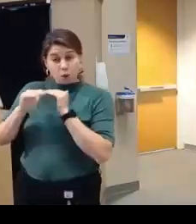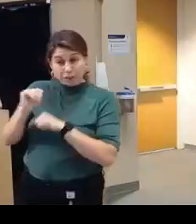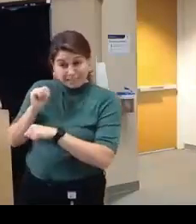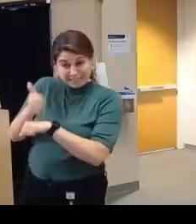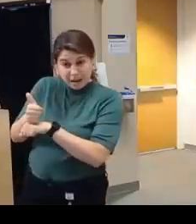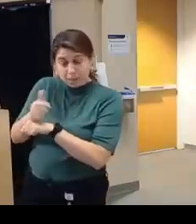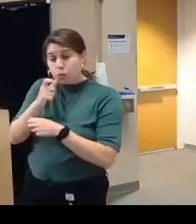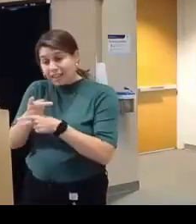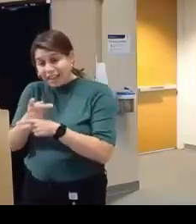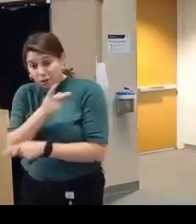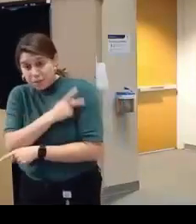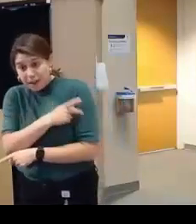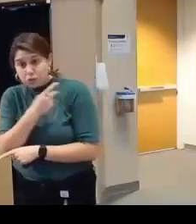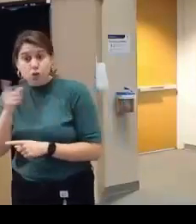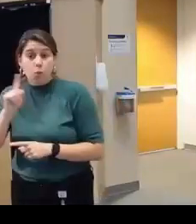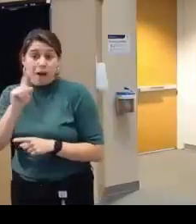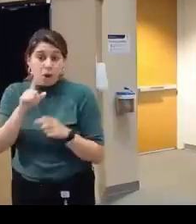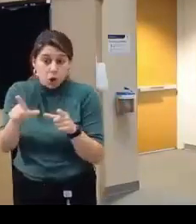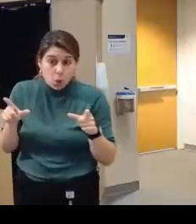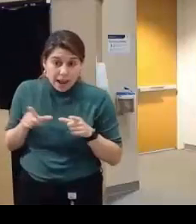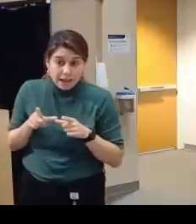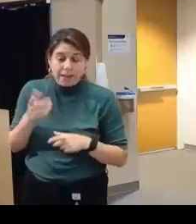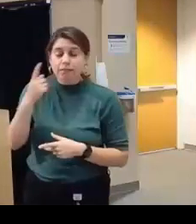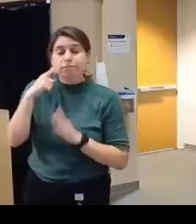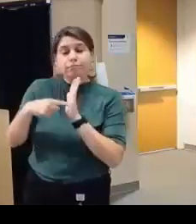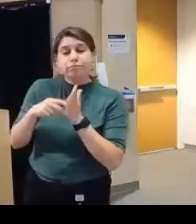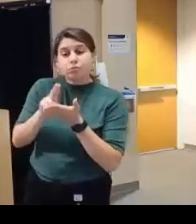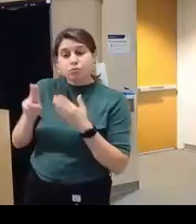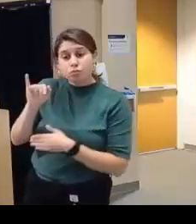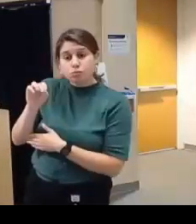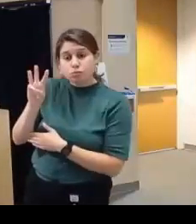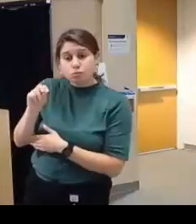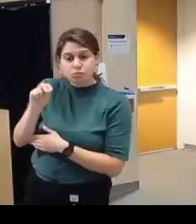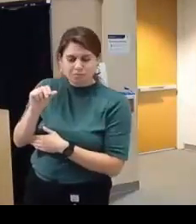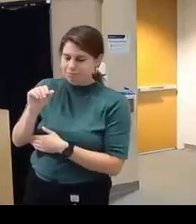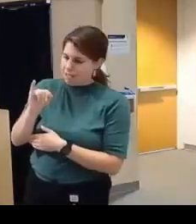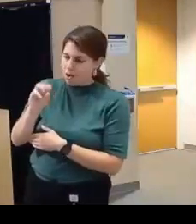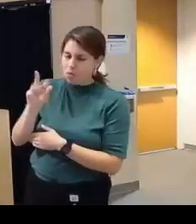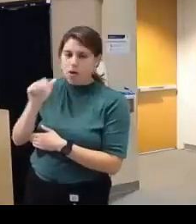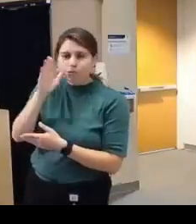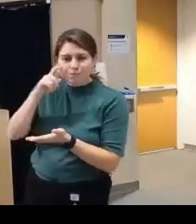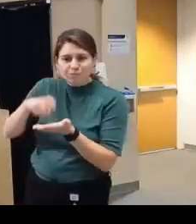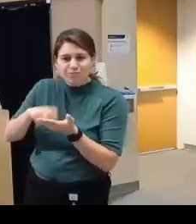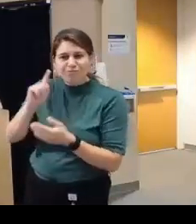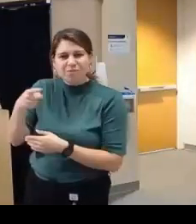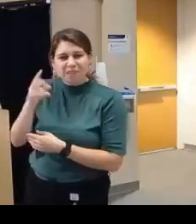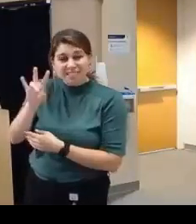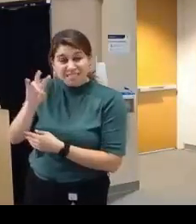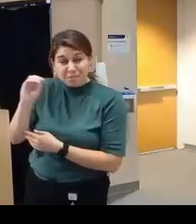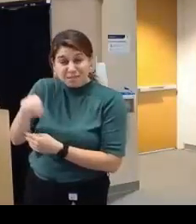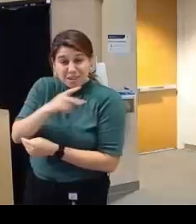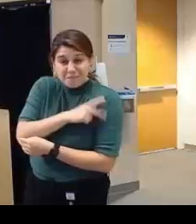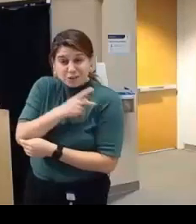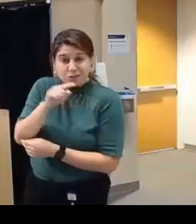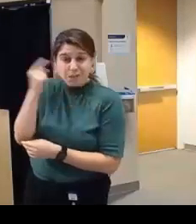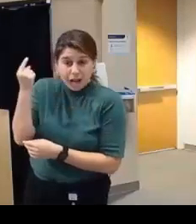who cares for the patients, where they're located. So for example, University of Iowa, you'll notice right away, there's only 7% of the patients